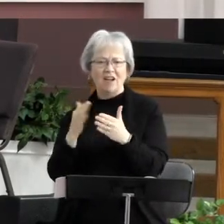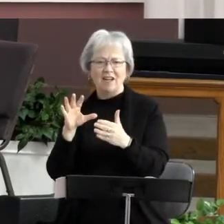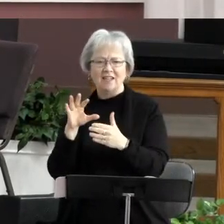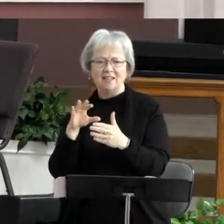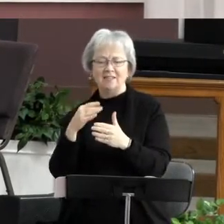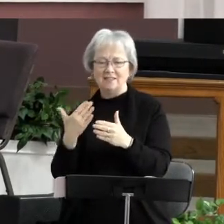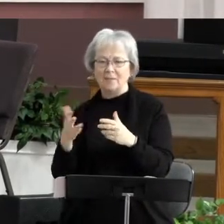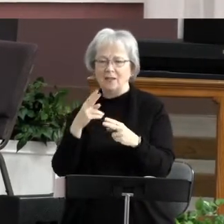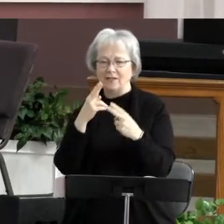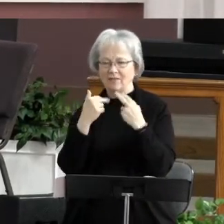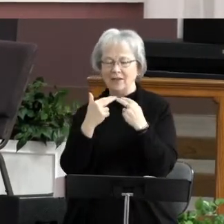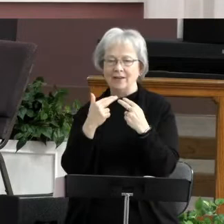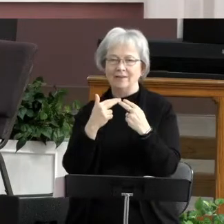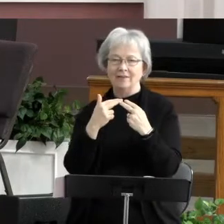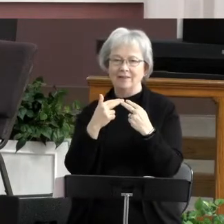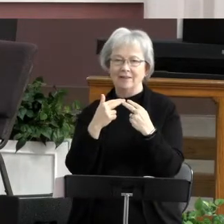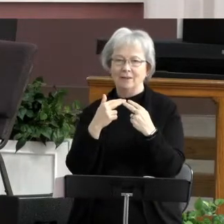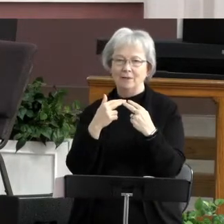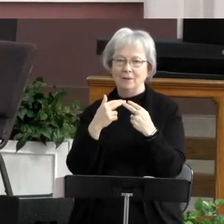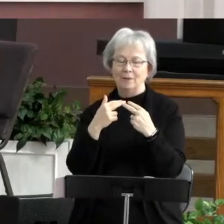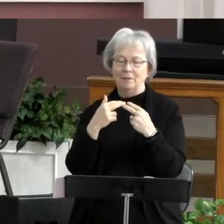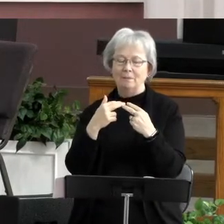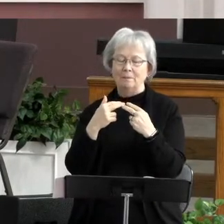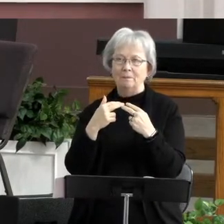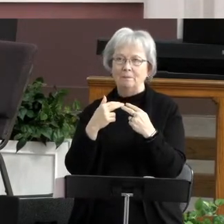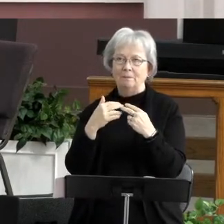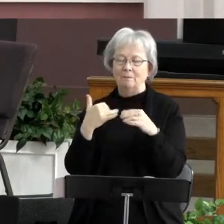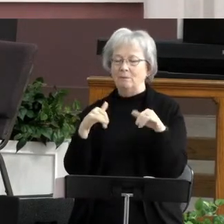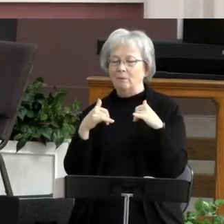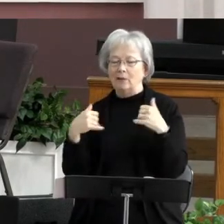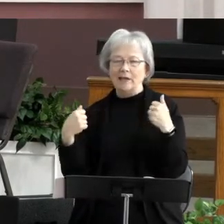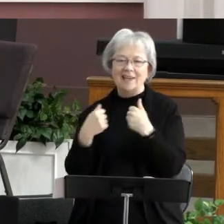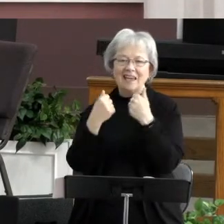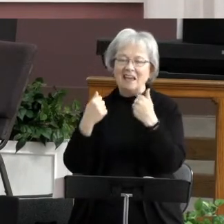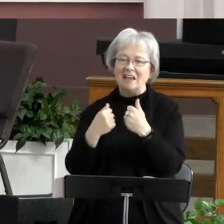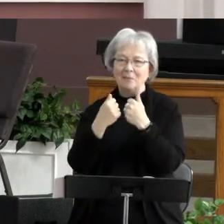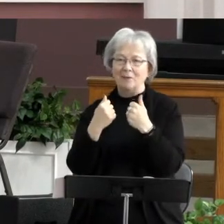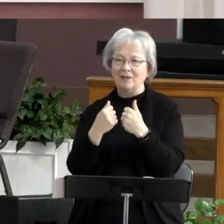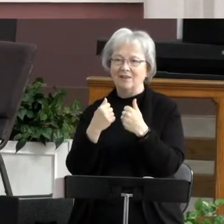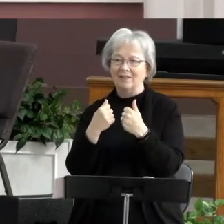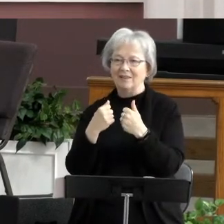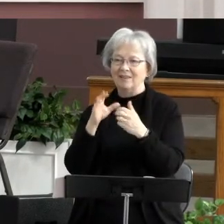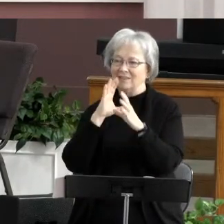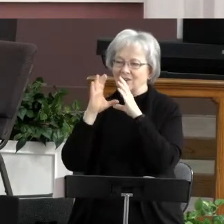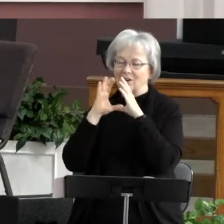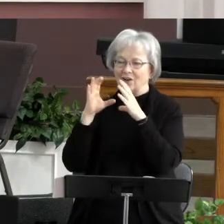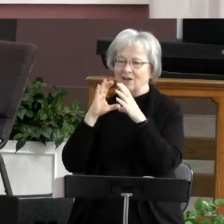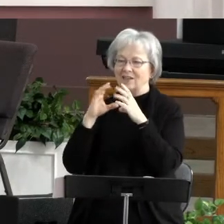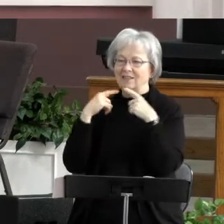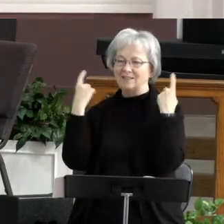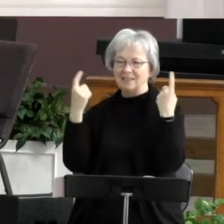fun, just to do something we may not otherwise do?